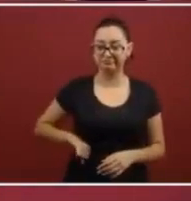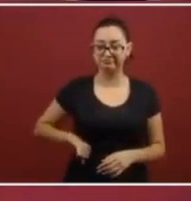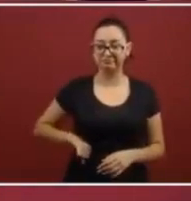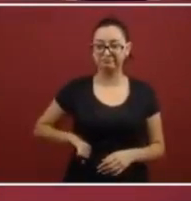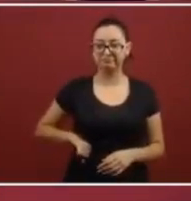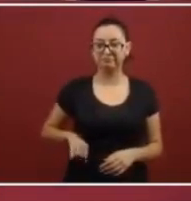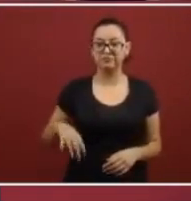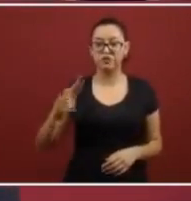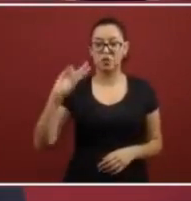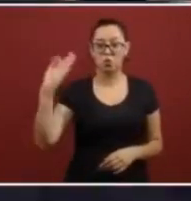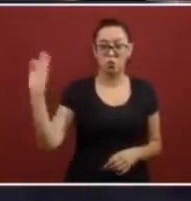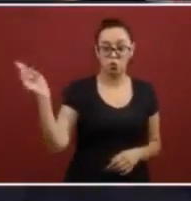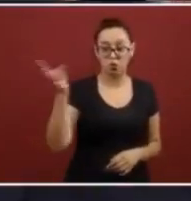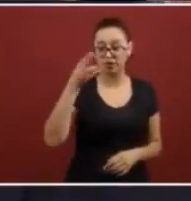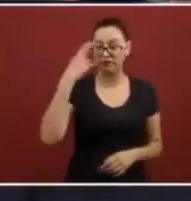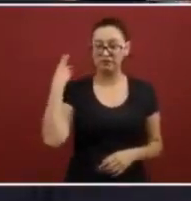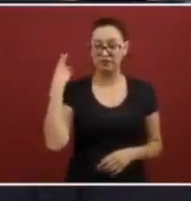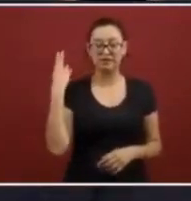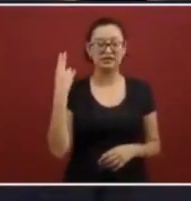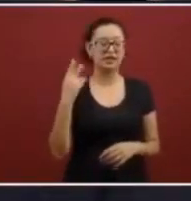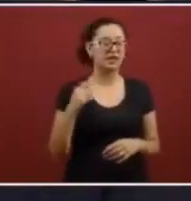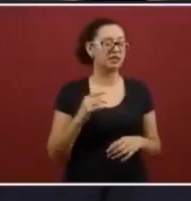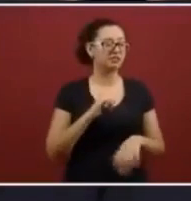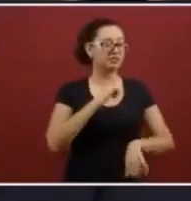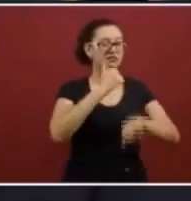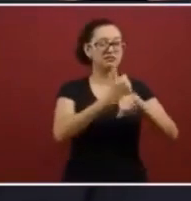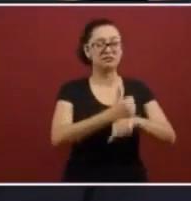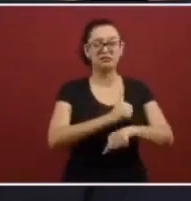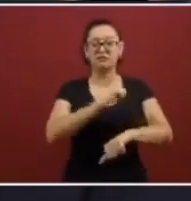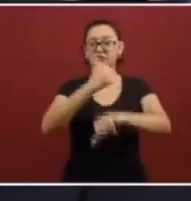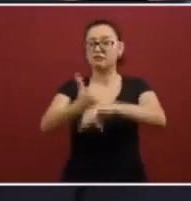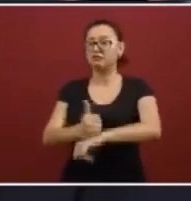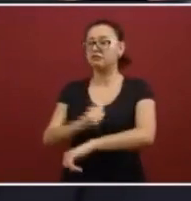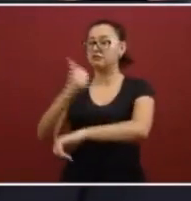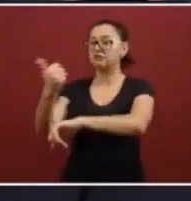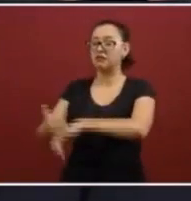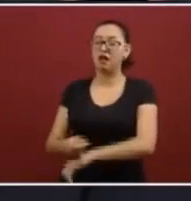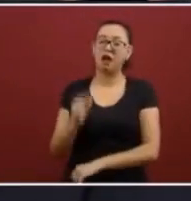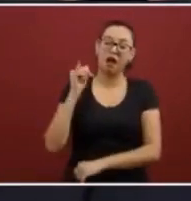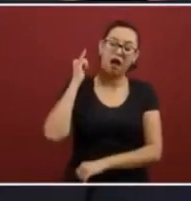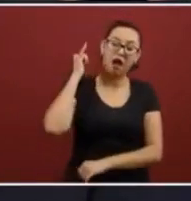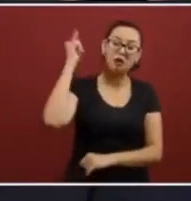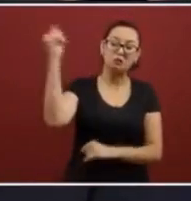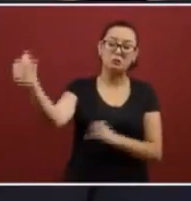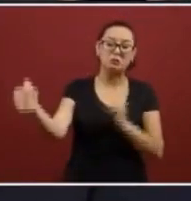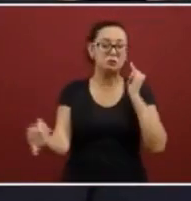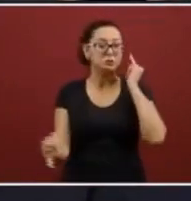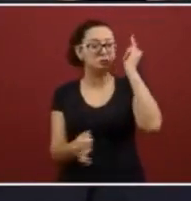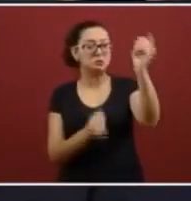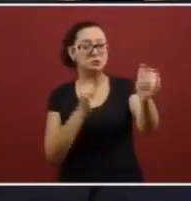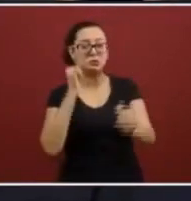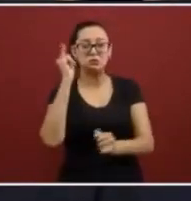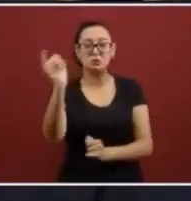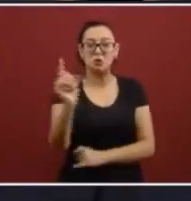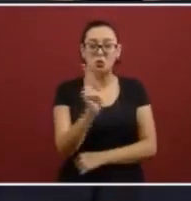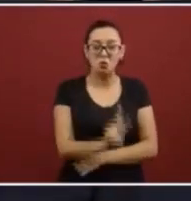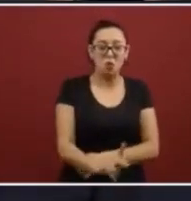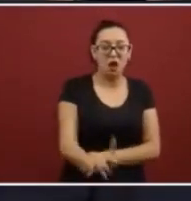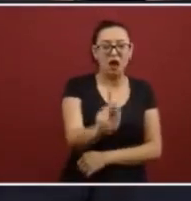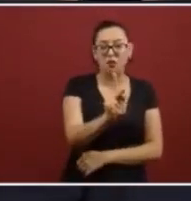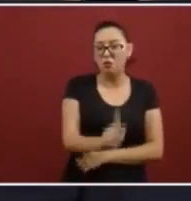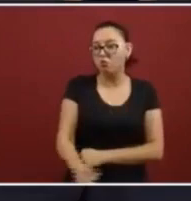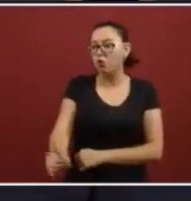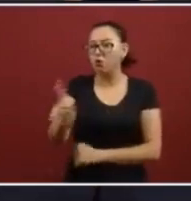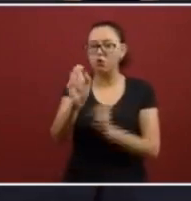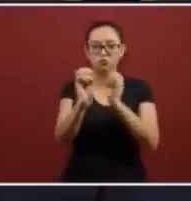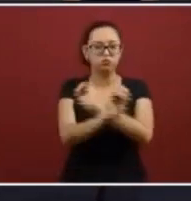He's universidades going to have her públicas come to en the los pueblos address más and apartados, and más to let them olvidados, know exactly what the plan donde is and